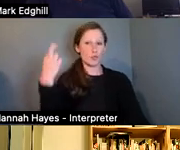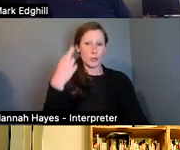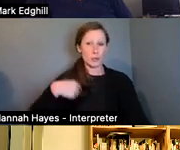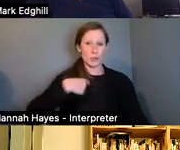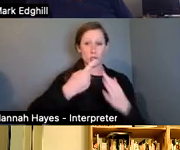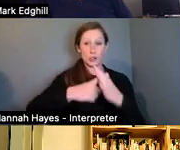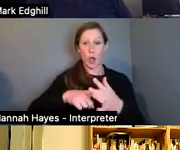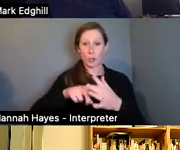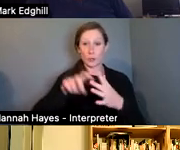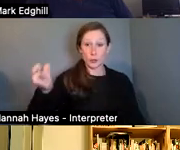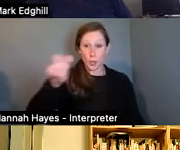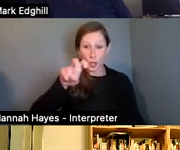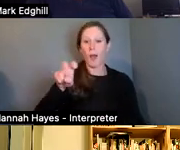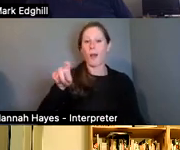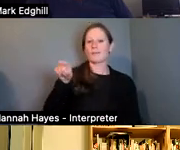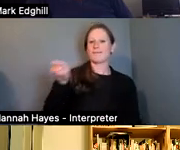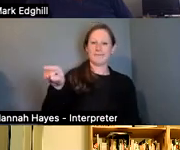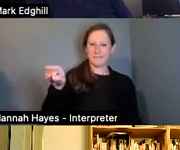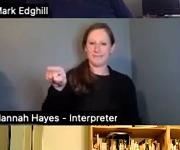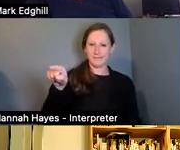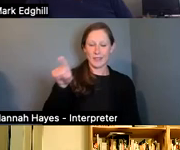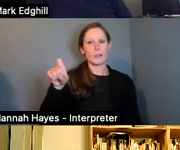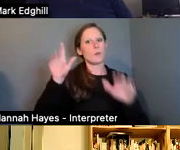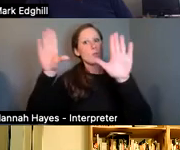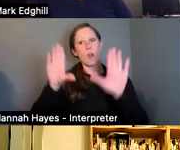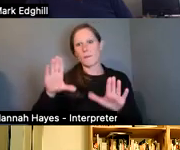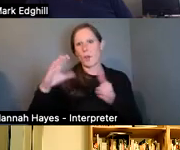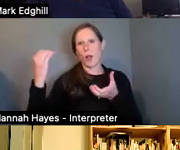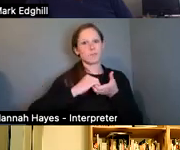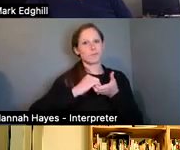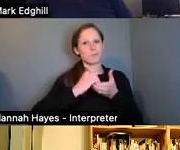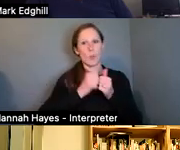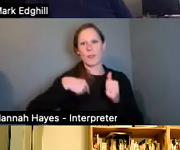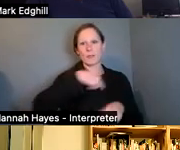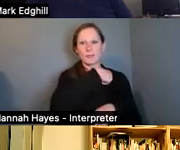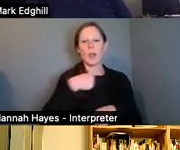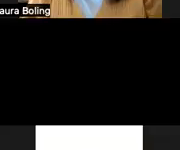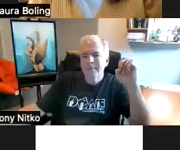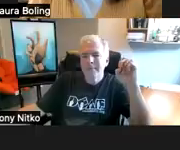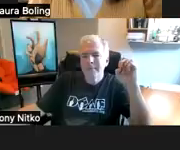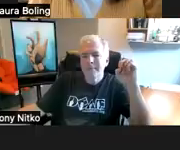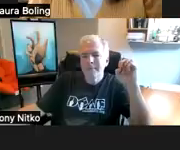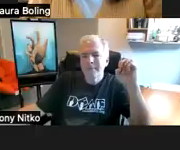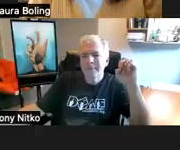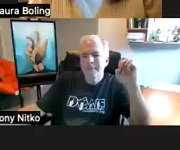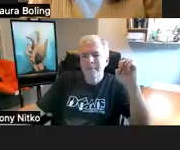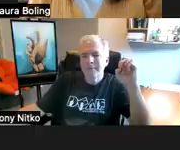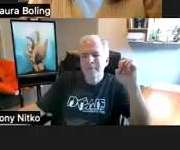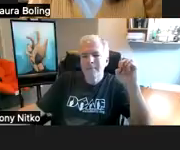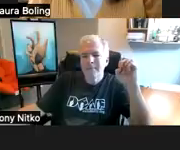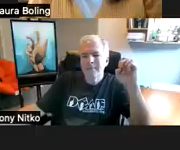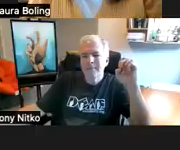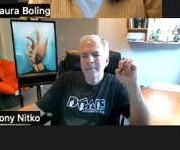tours and is such a wonderful collaborator that I wanted to ask him to come into